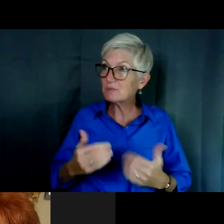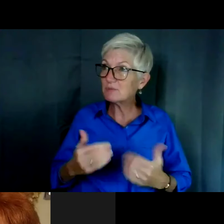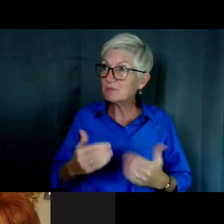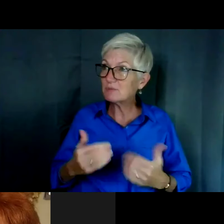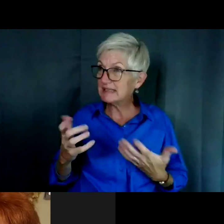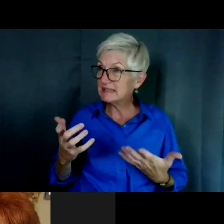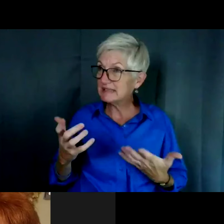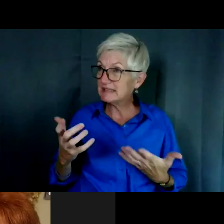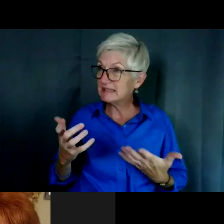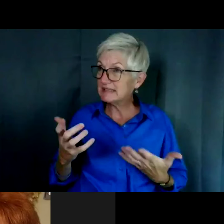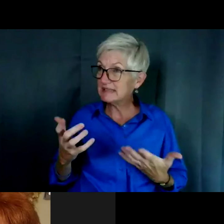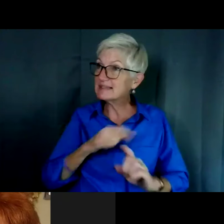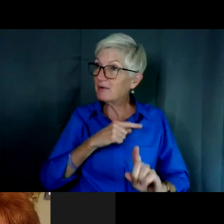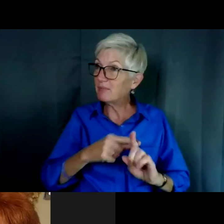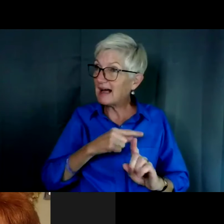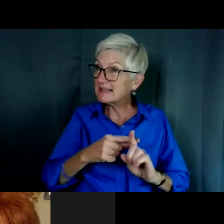in a positive way?